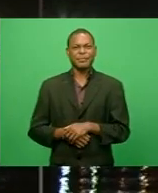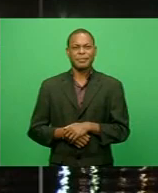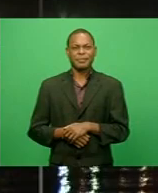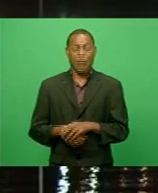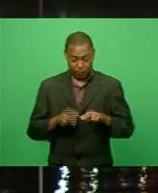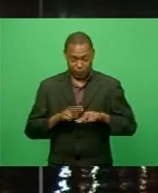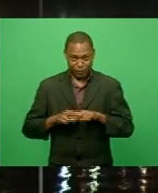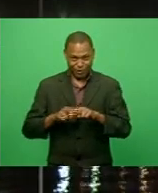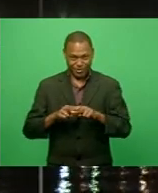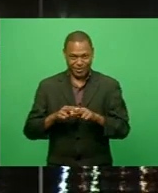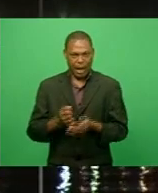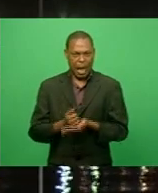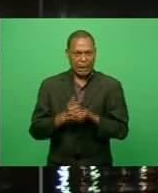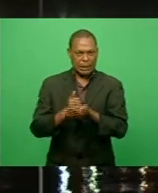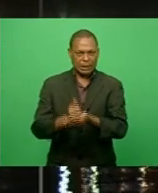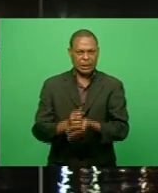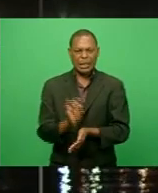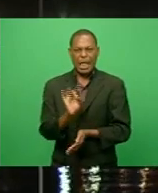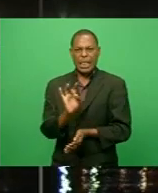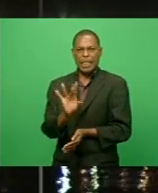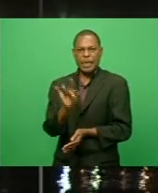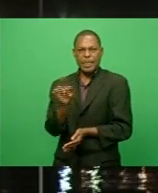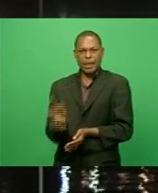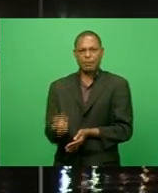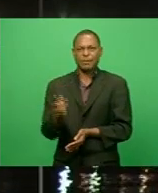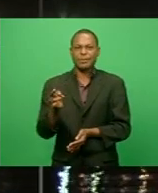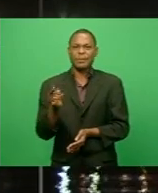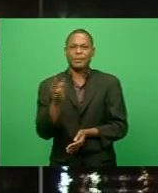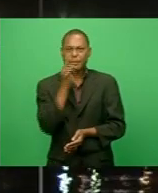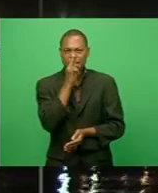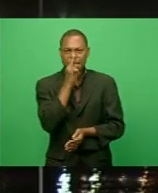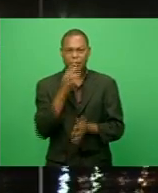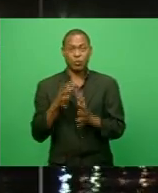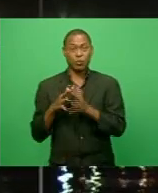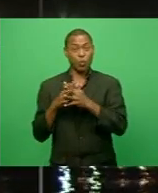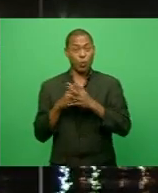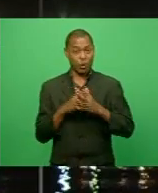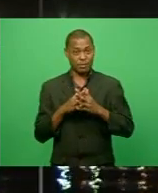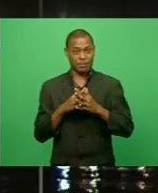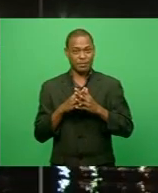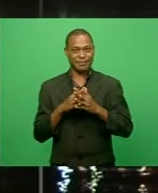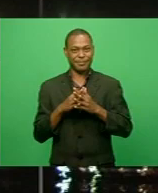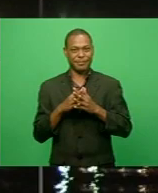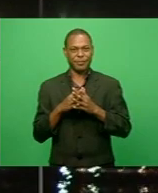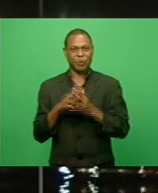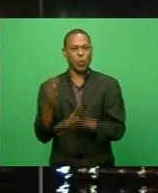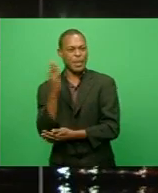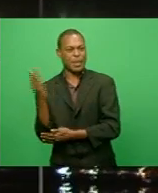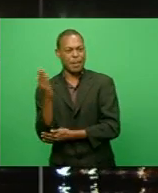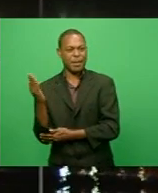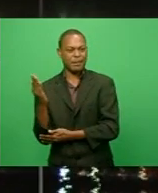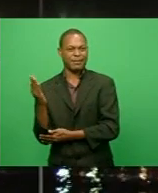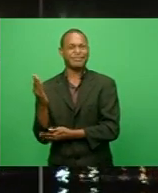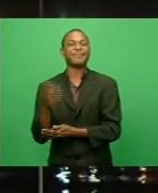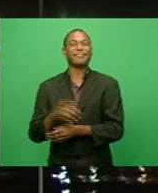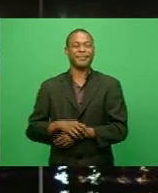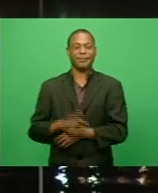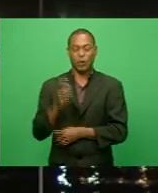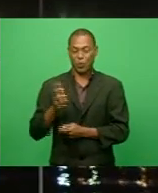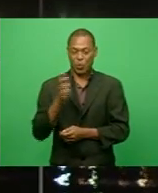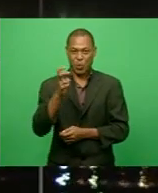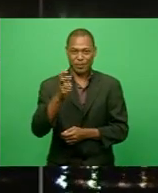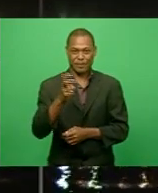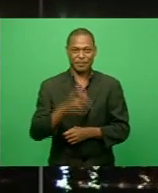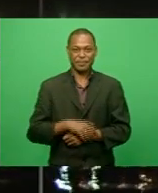Fiji, has assisted 10,000 people in the Western Division who were heavily dependent on the tourism industry.